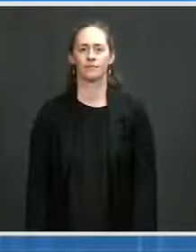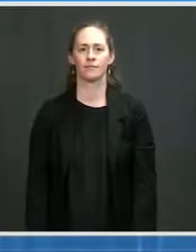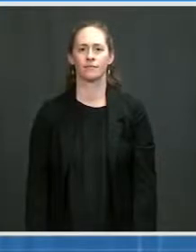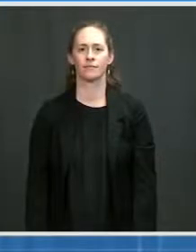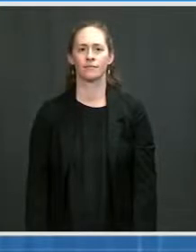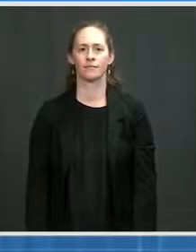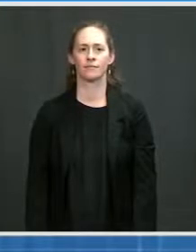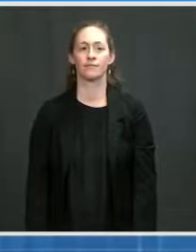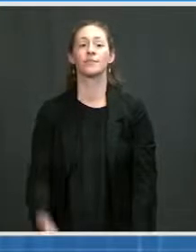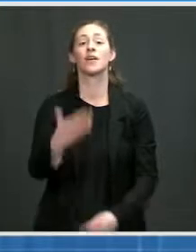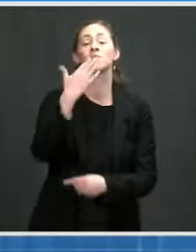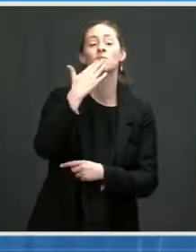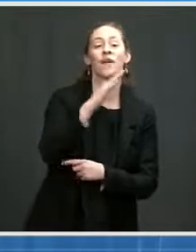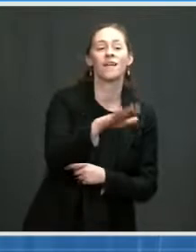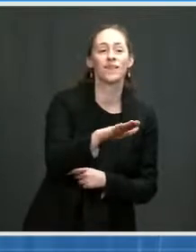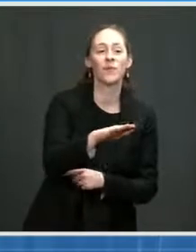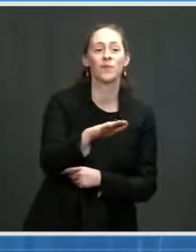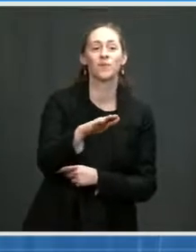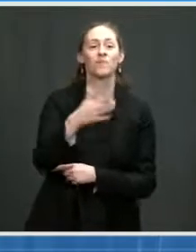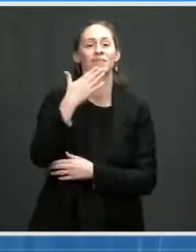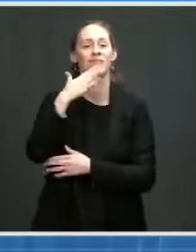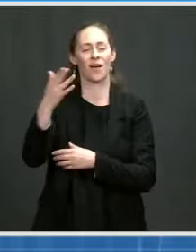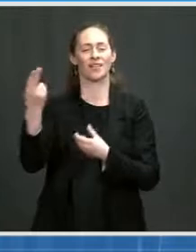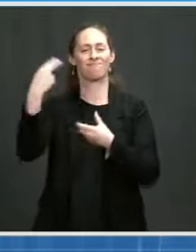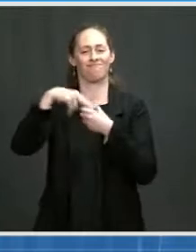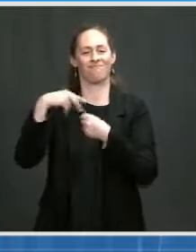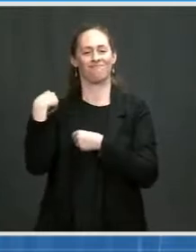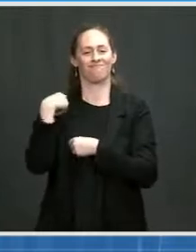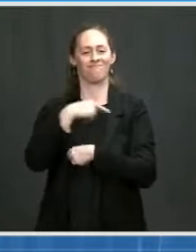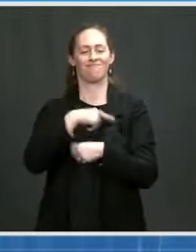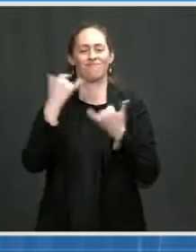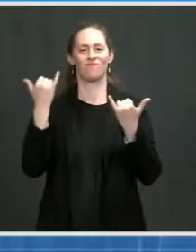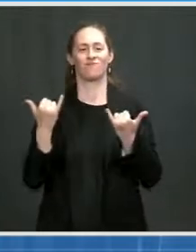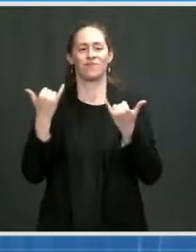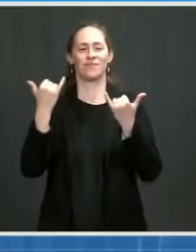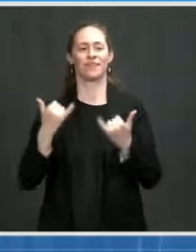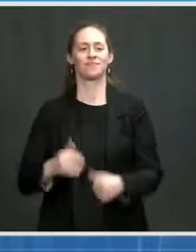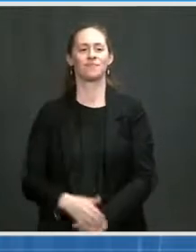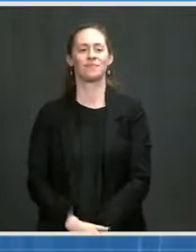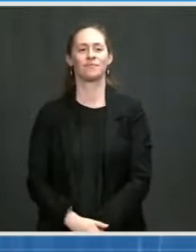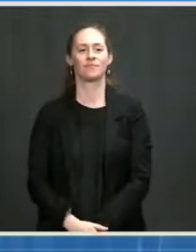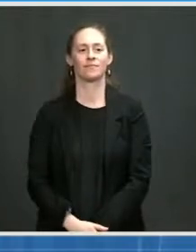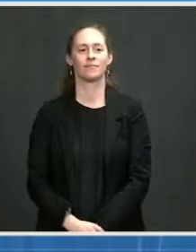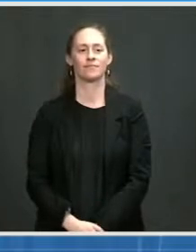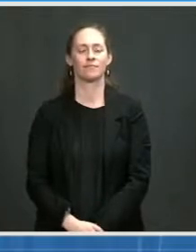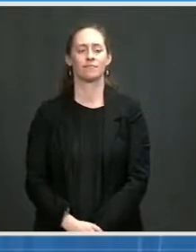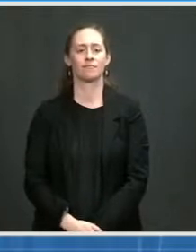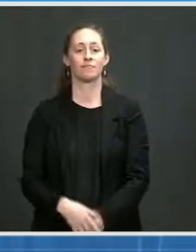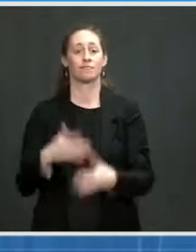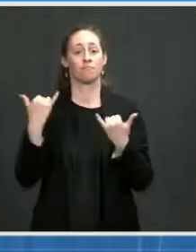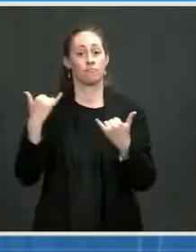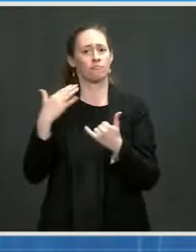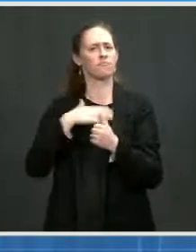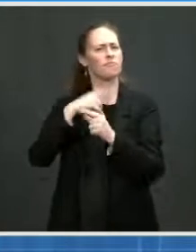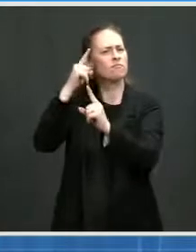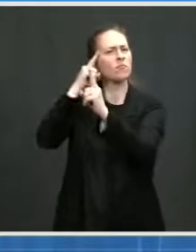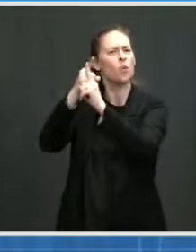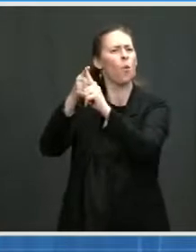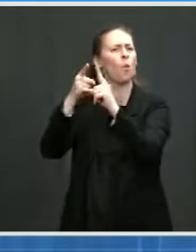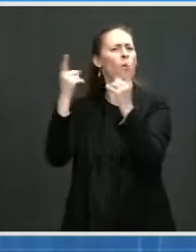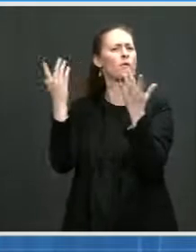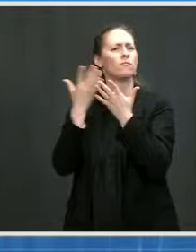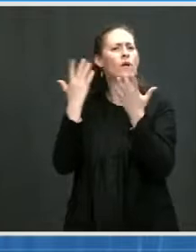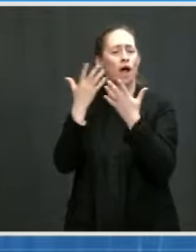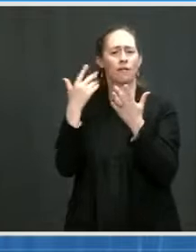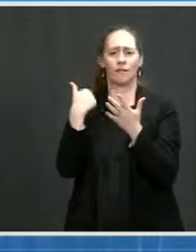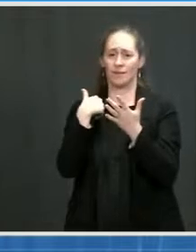Good afternoon, and thank you for joining us. Today, one of my goals is to avoid embarrassment, and therefore I